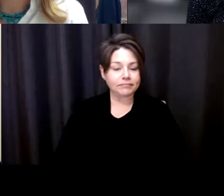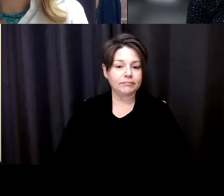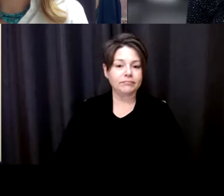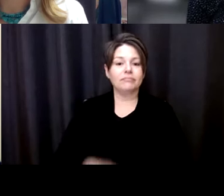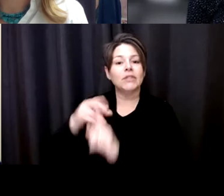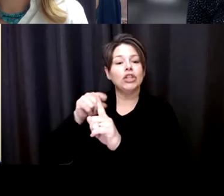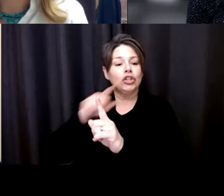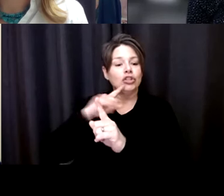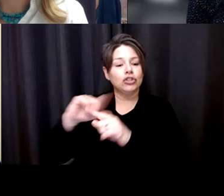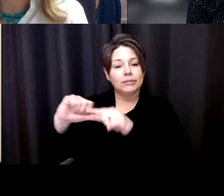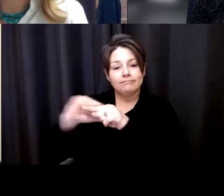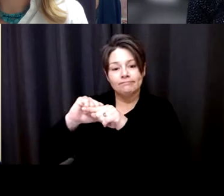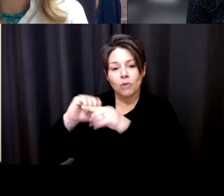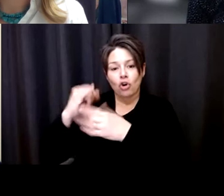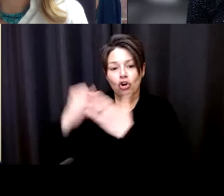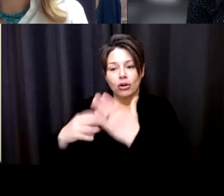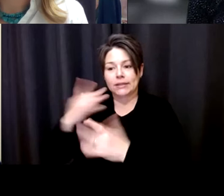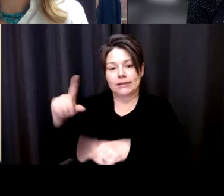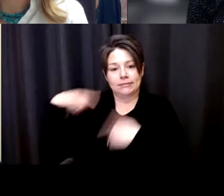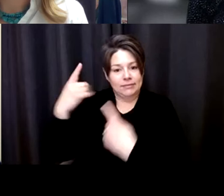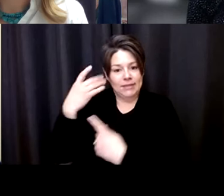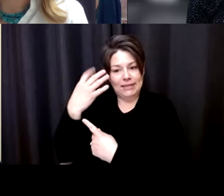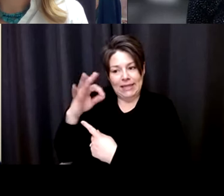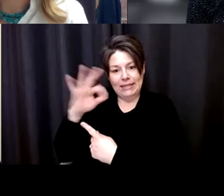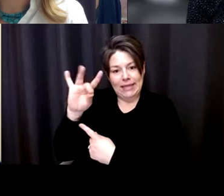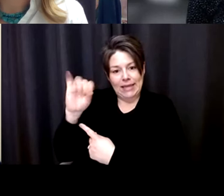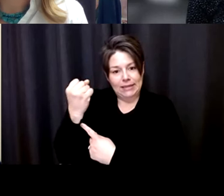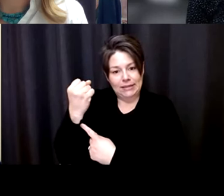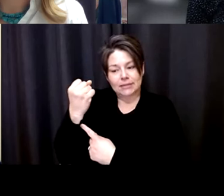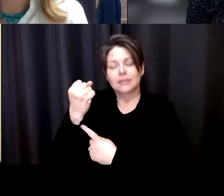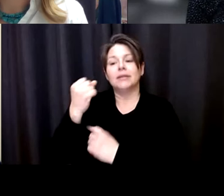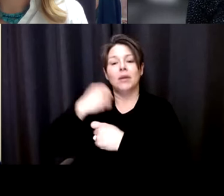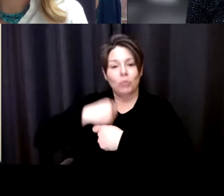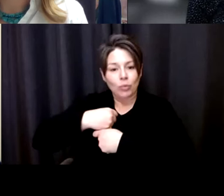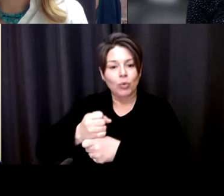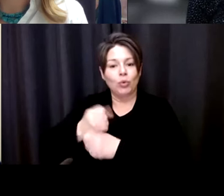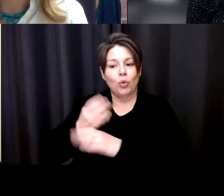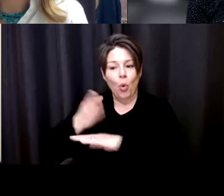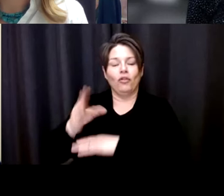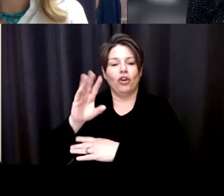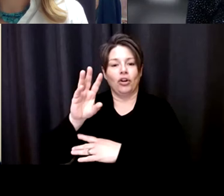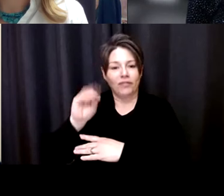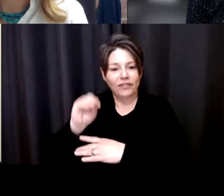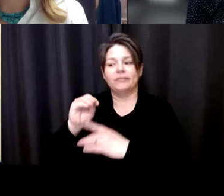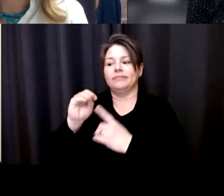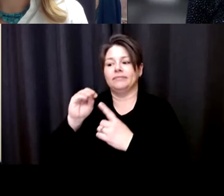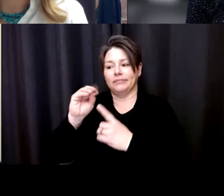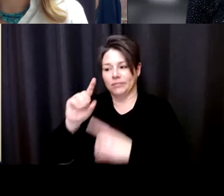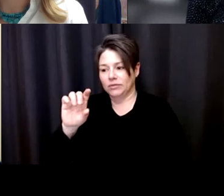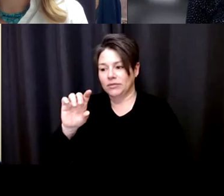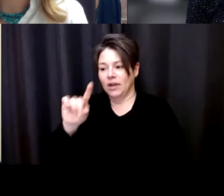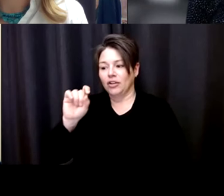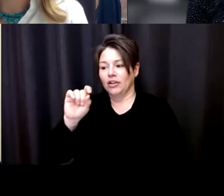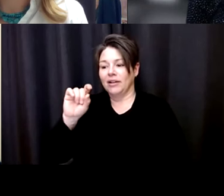a practicing artist since the early 1980s, producing over 50 solo exhibitions and participating